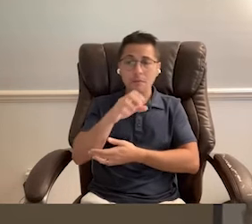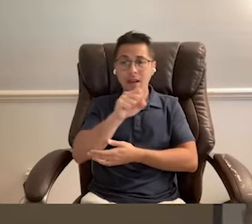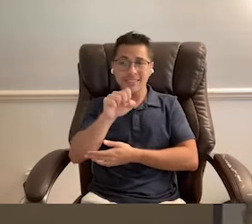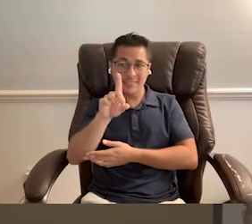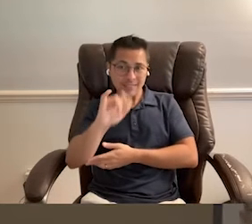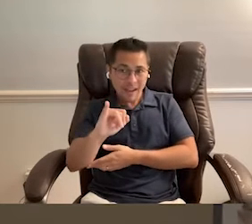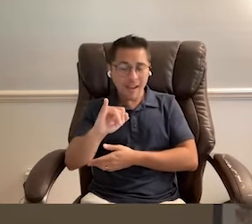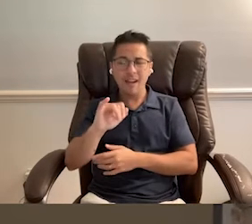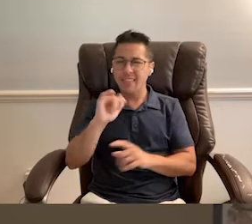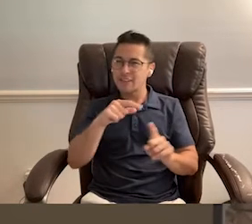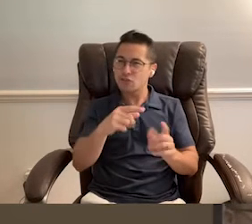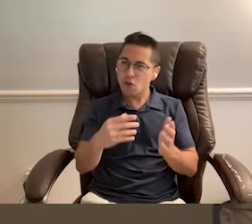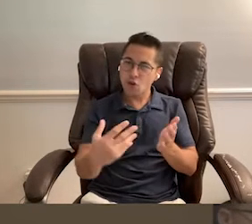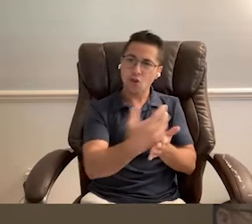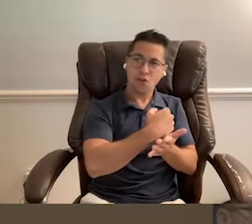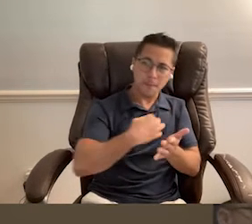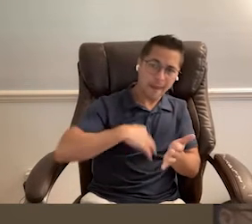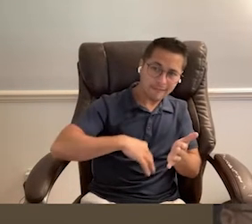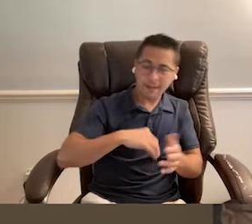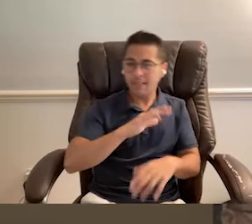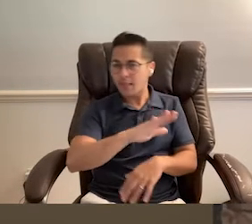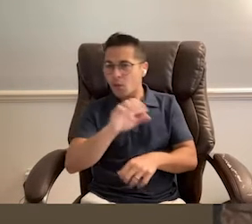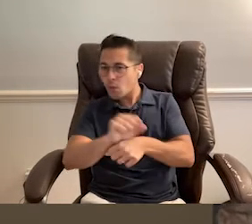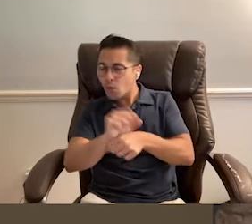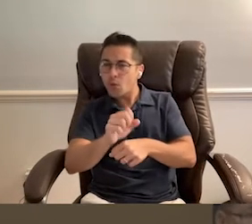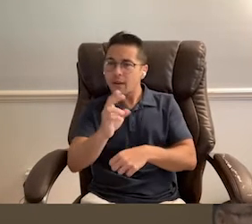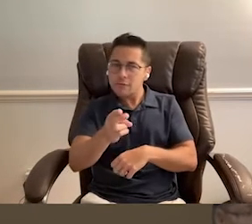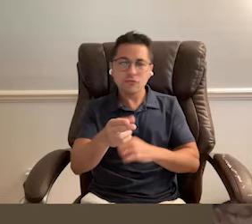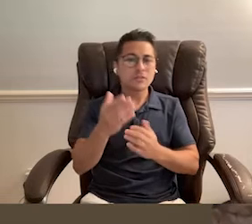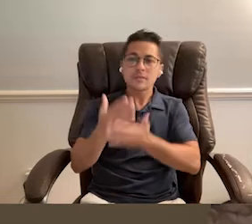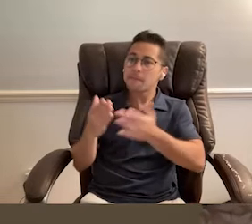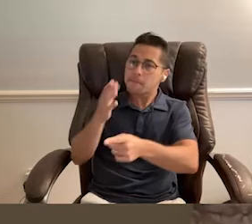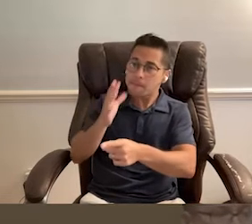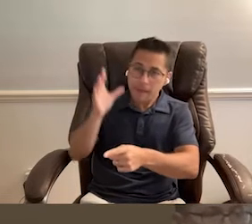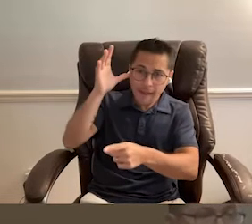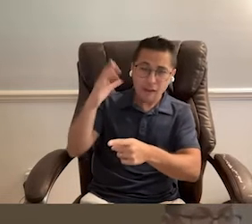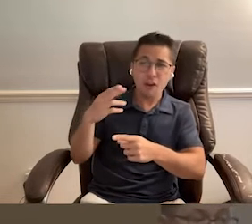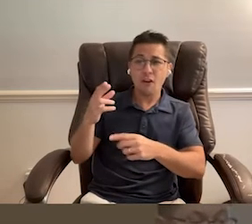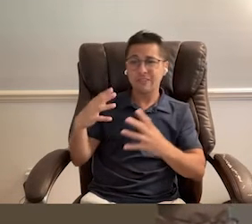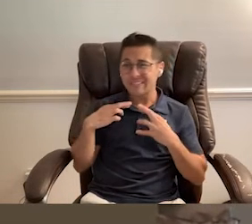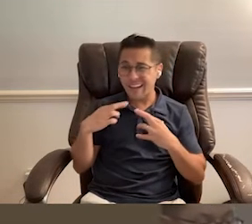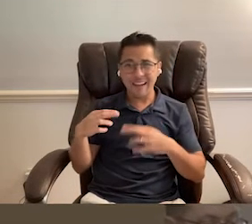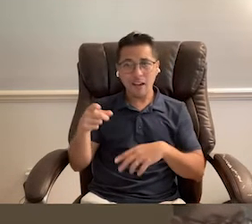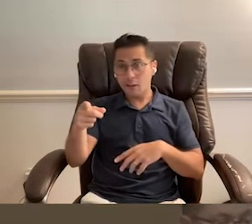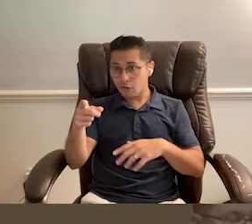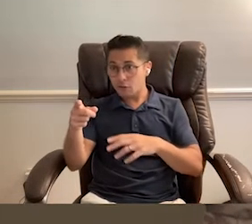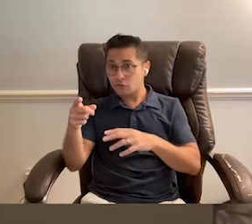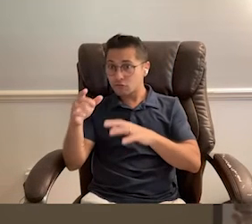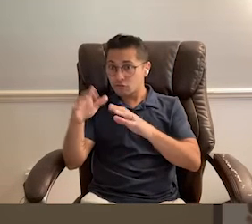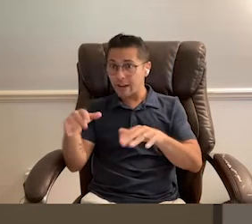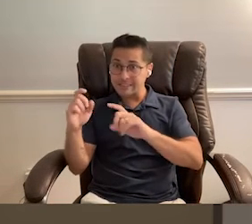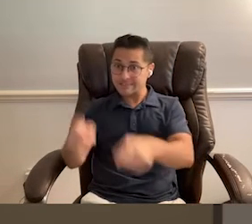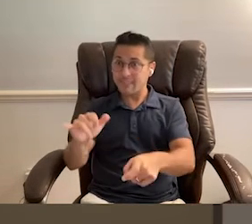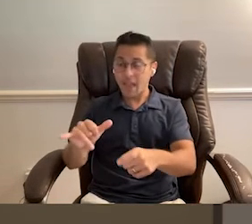either their work history or some of you parents might be retired and their child's not getting that, that would automatically qualify.